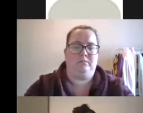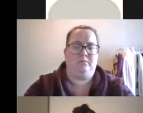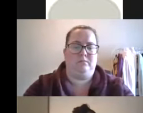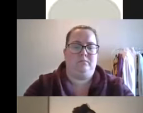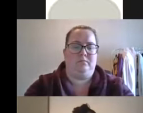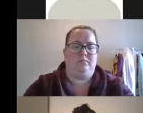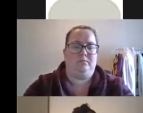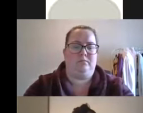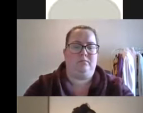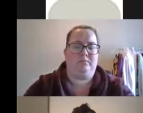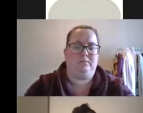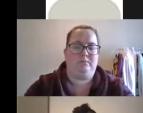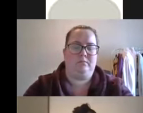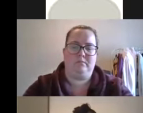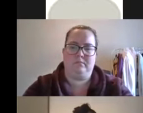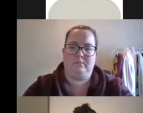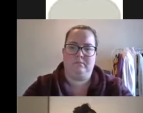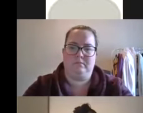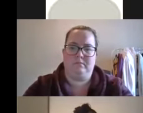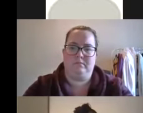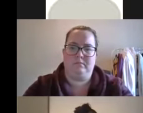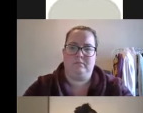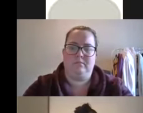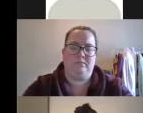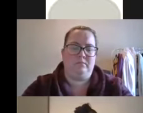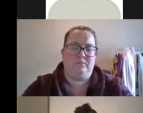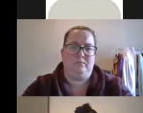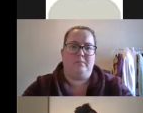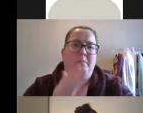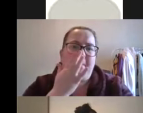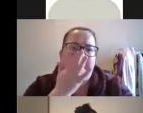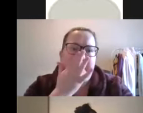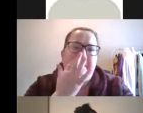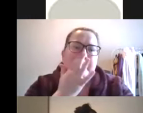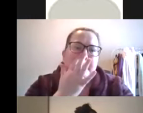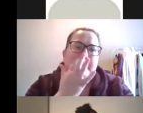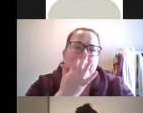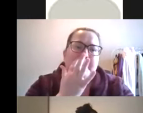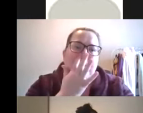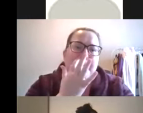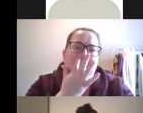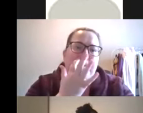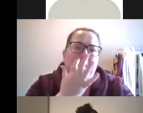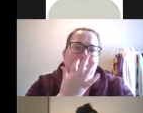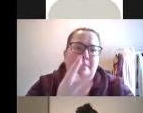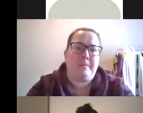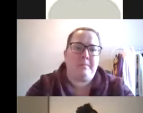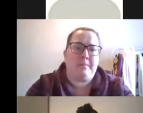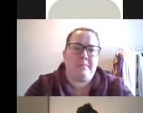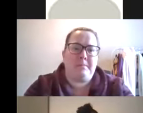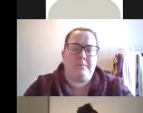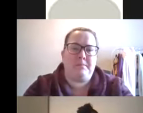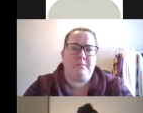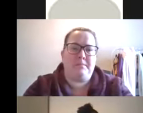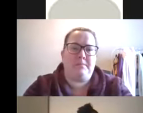Cognitive Psychology. I don't know if you come across it on your reading lists, by Eysenck and Keene. And again, there are probably about 100